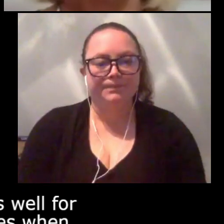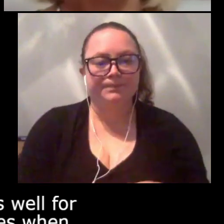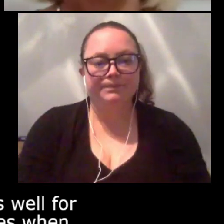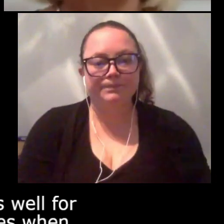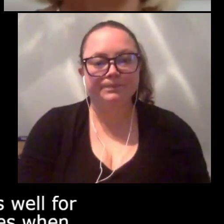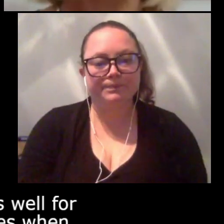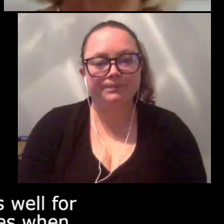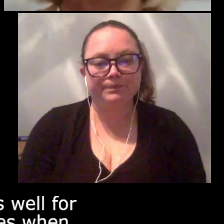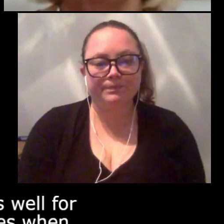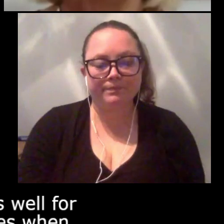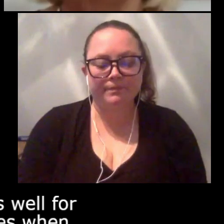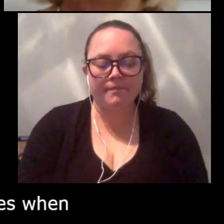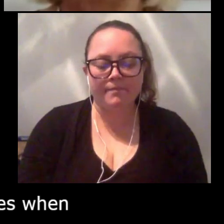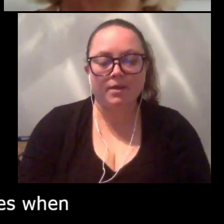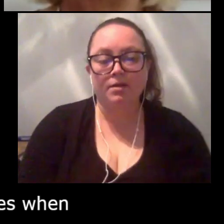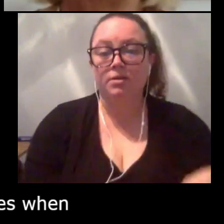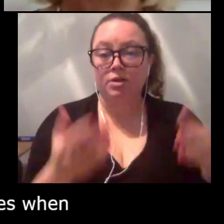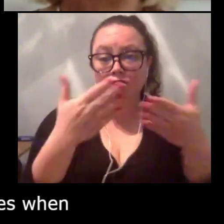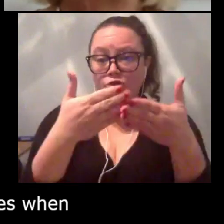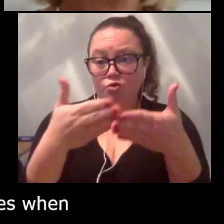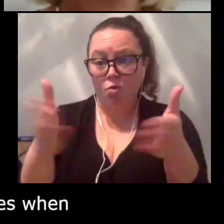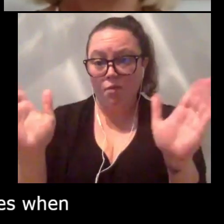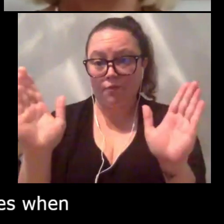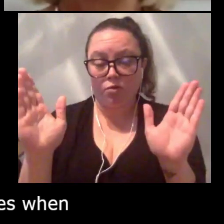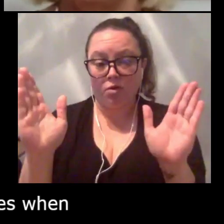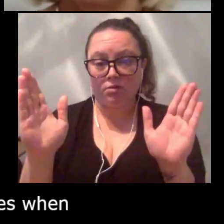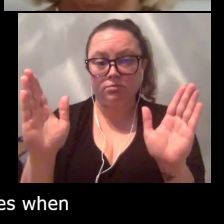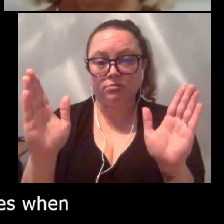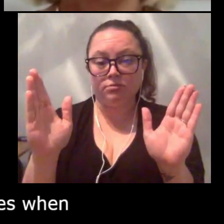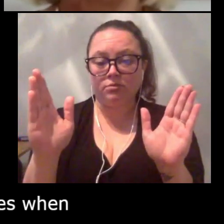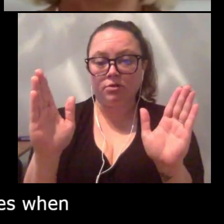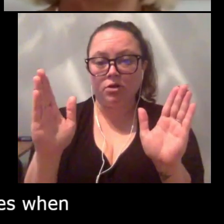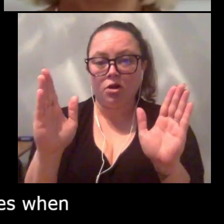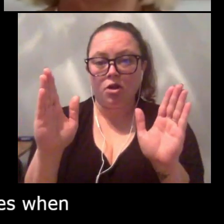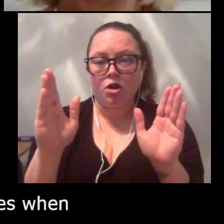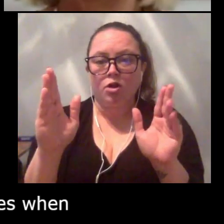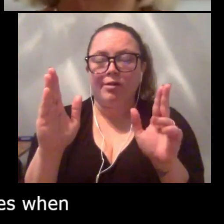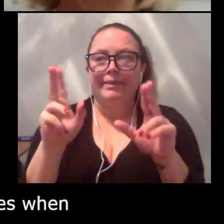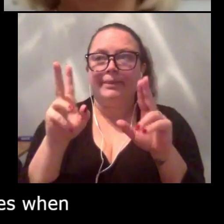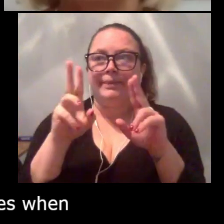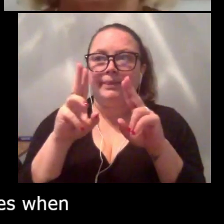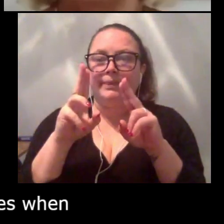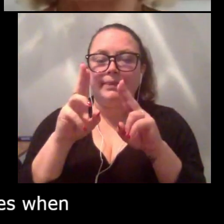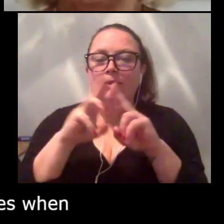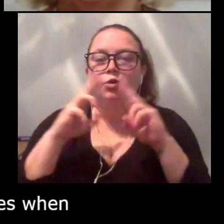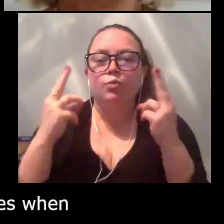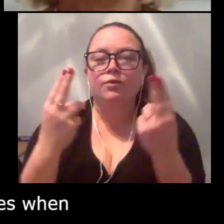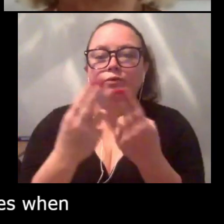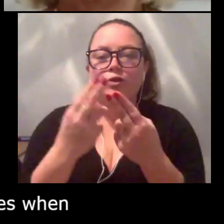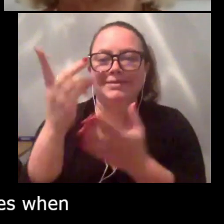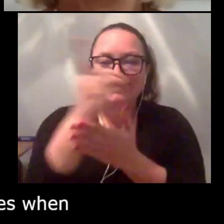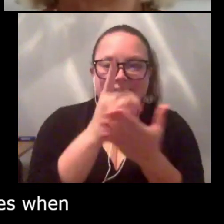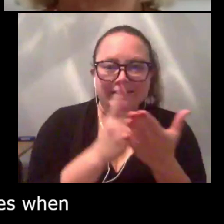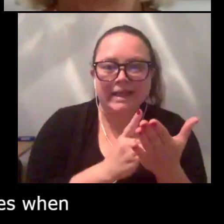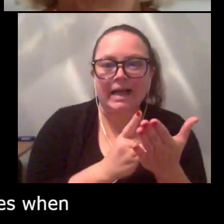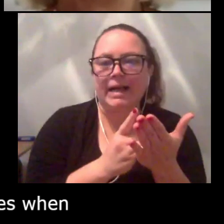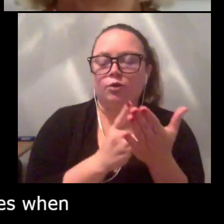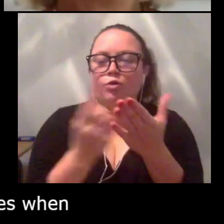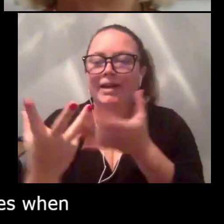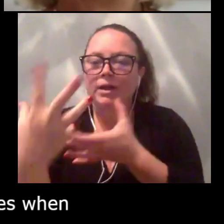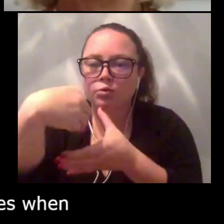as an overall umbrella, the universal design or inclusive design